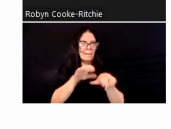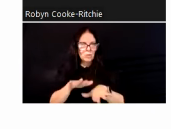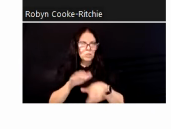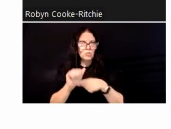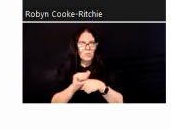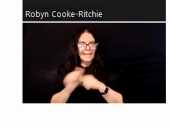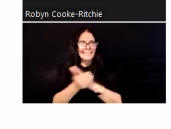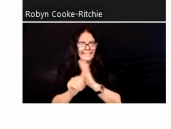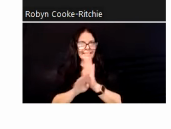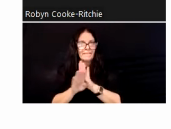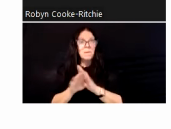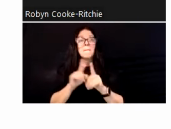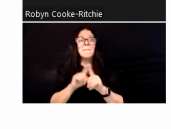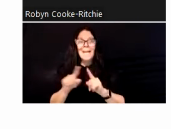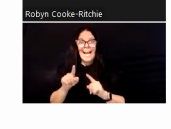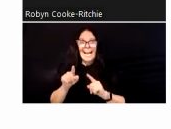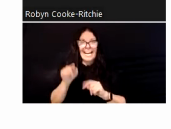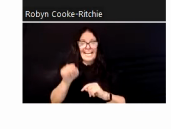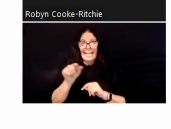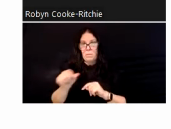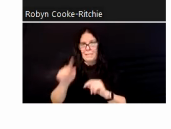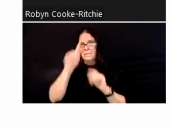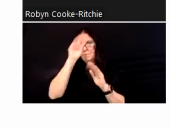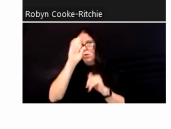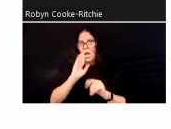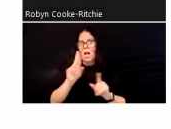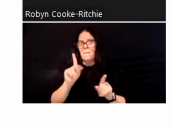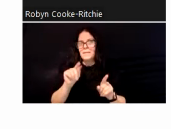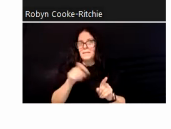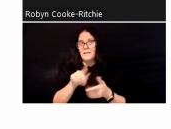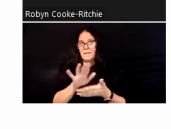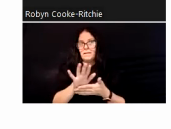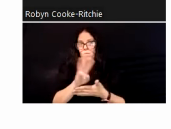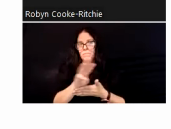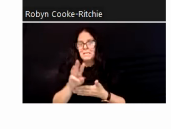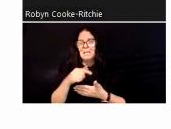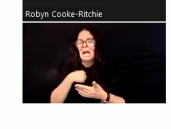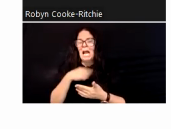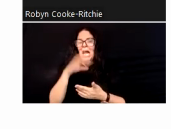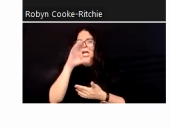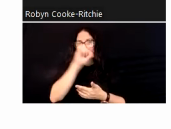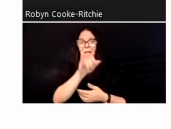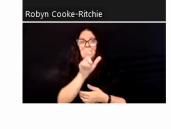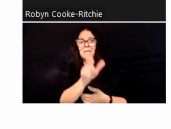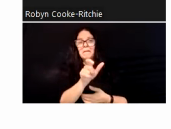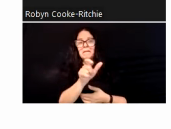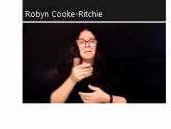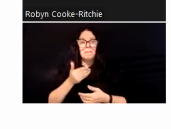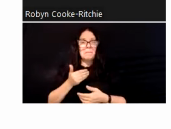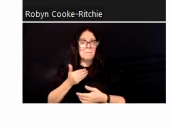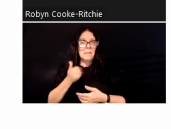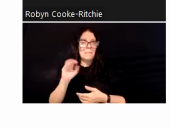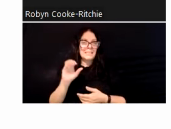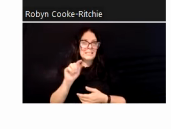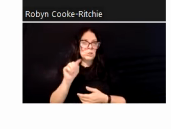is doing an update on this website. So I'm assuming they're going to replace the ministry logo there